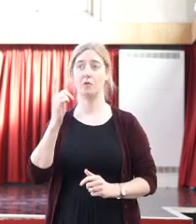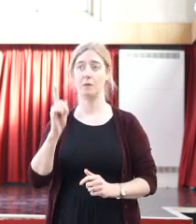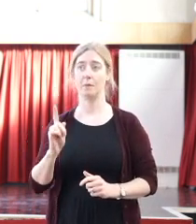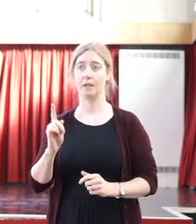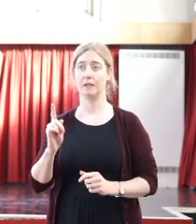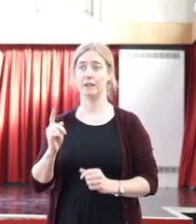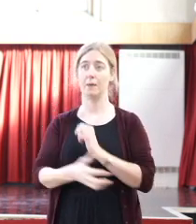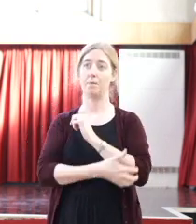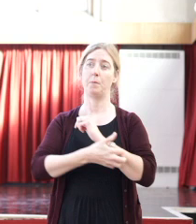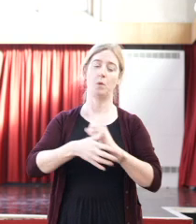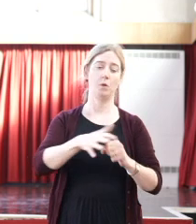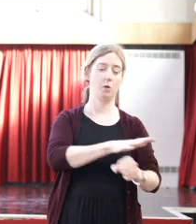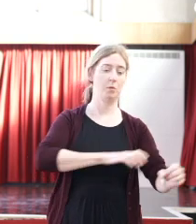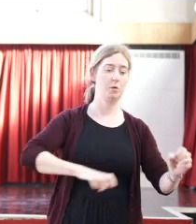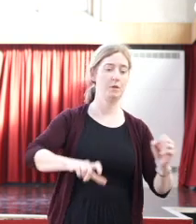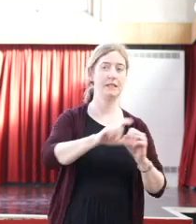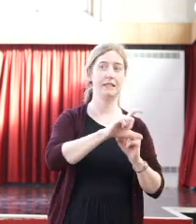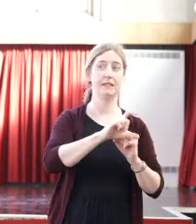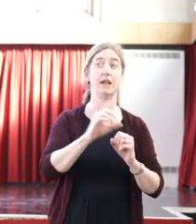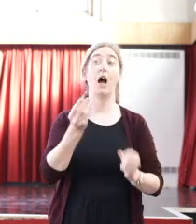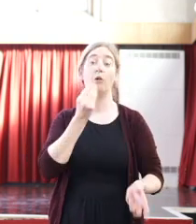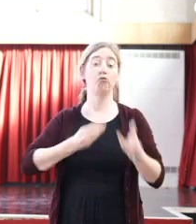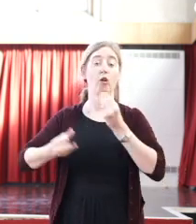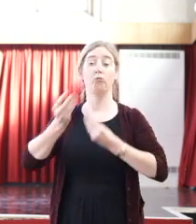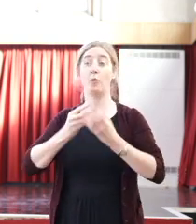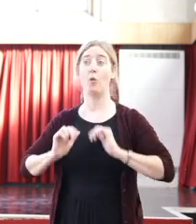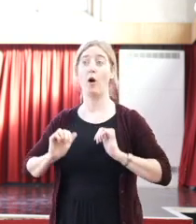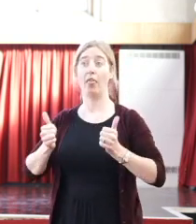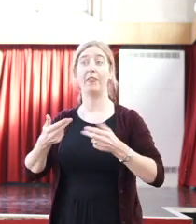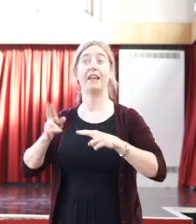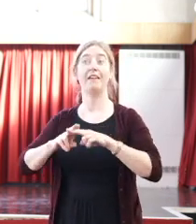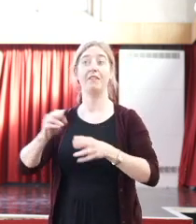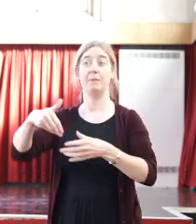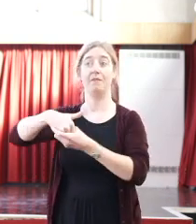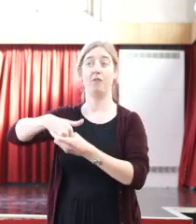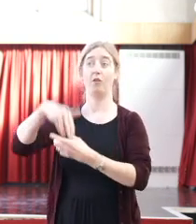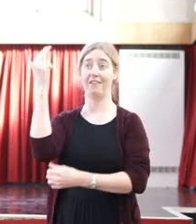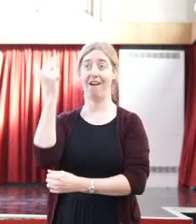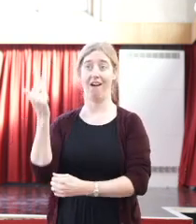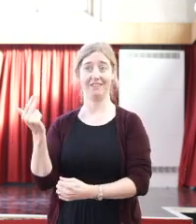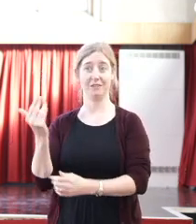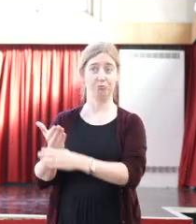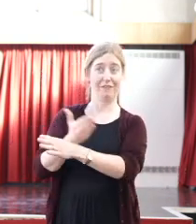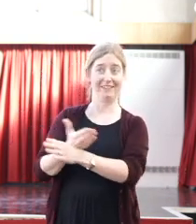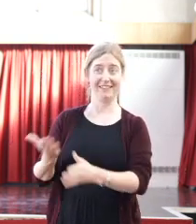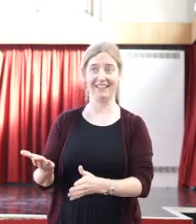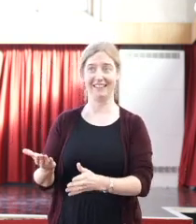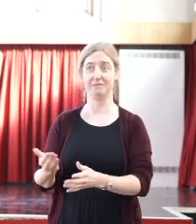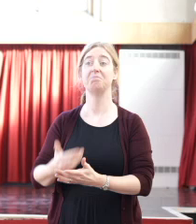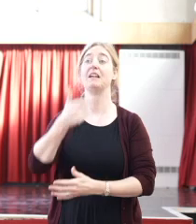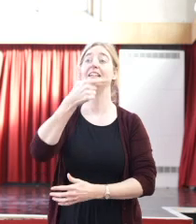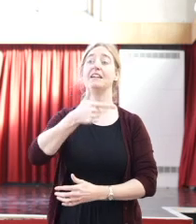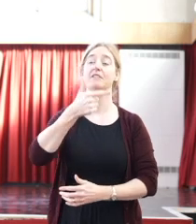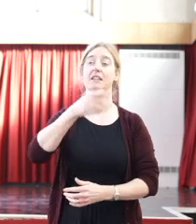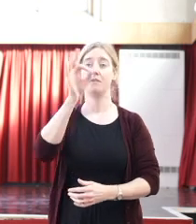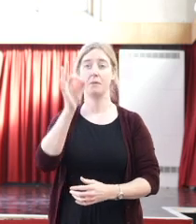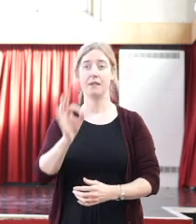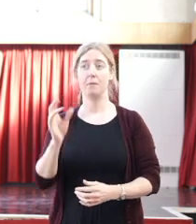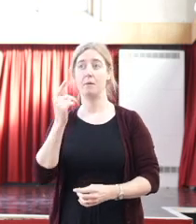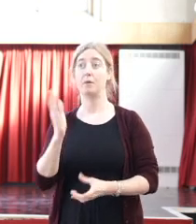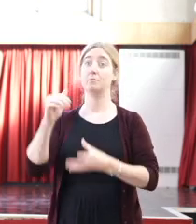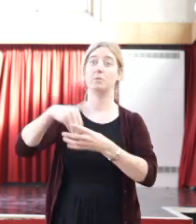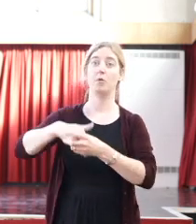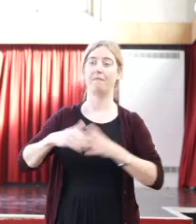deprived communities ate more healthily after they engaged in arts. 77% engaged in more